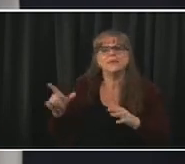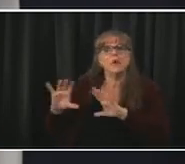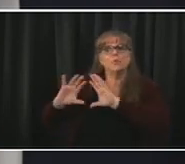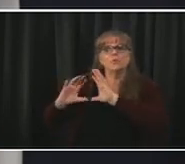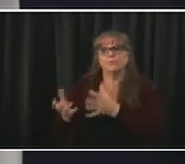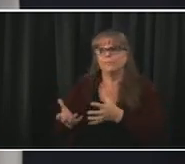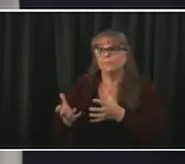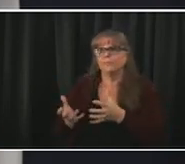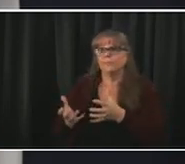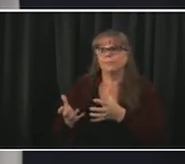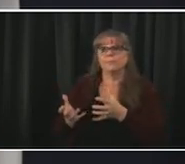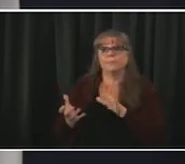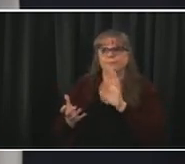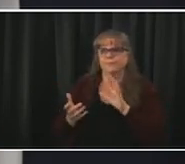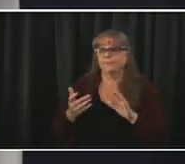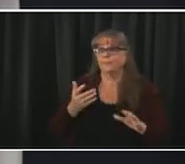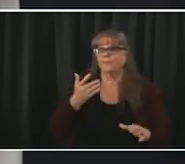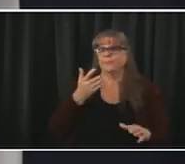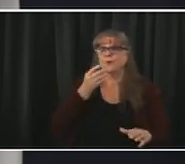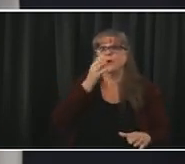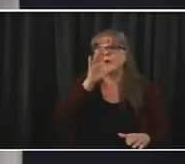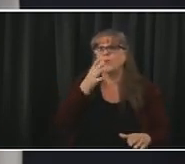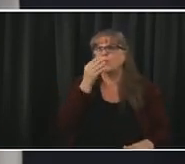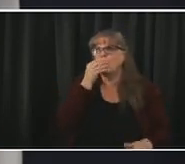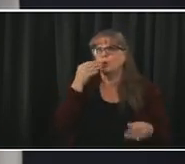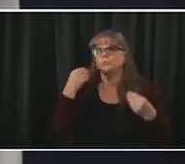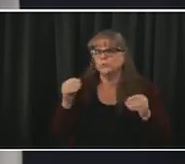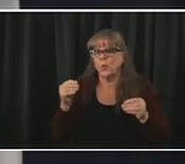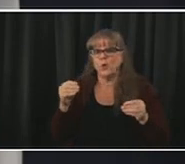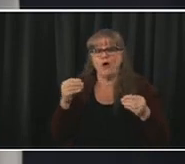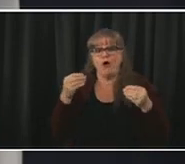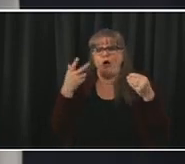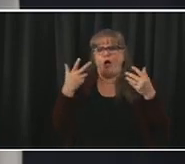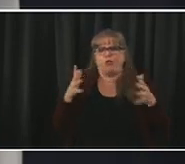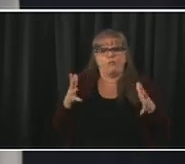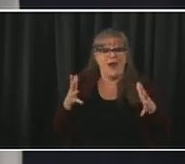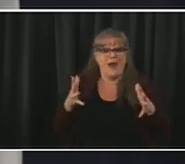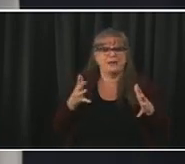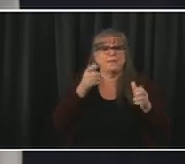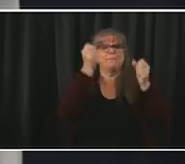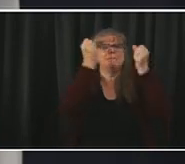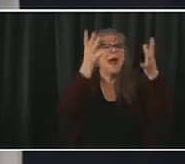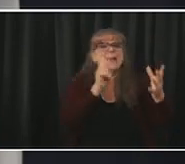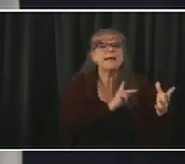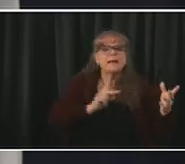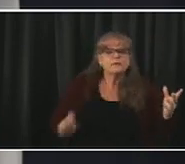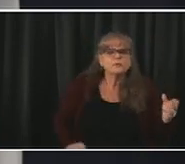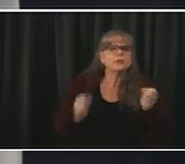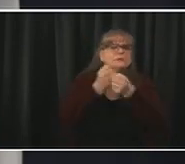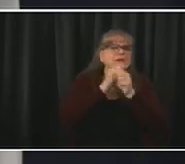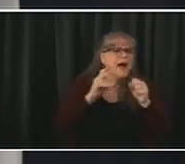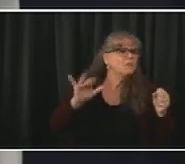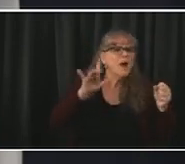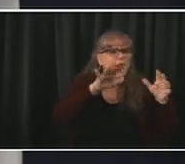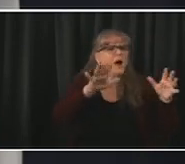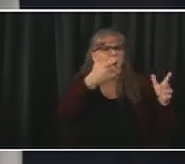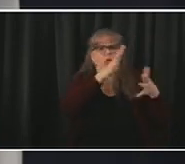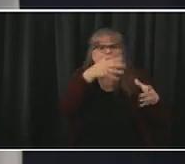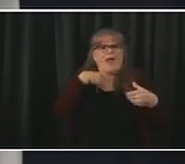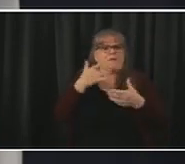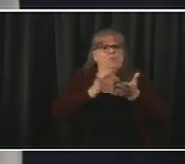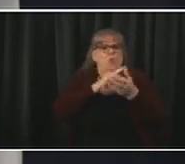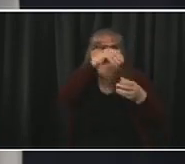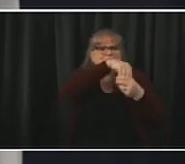have pharmacies, and most of the ag workers are at a few